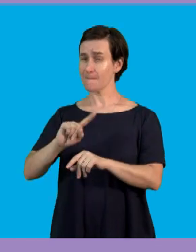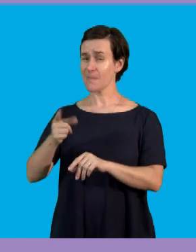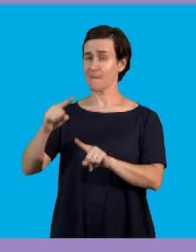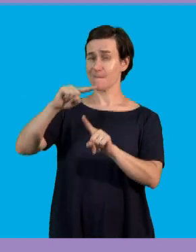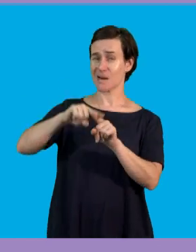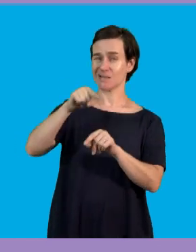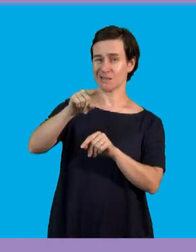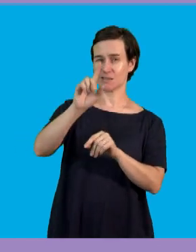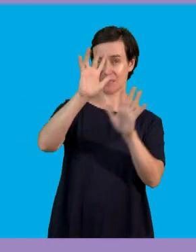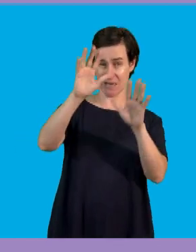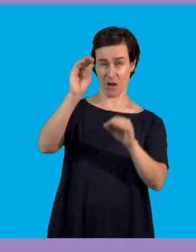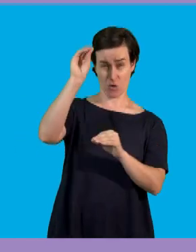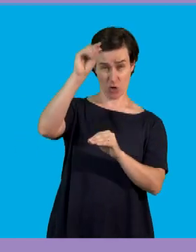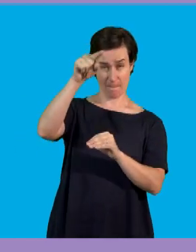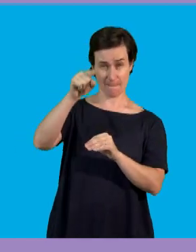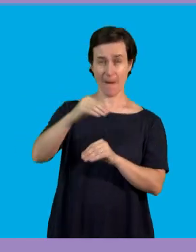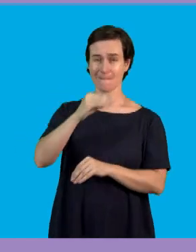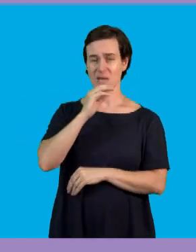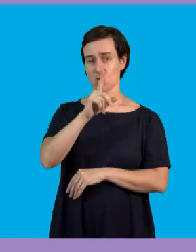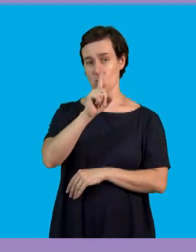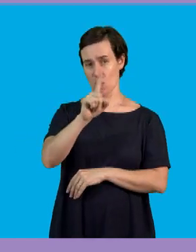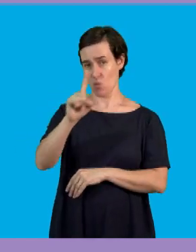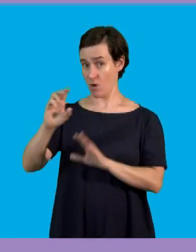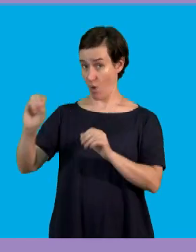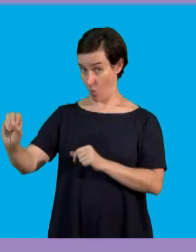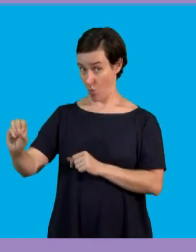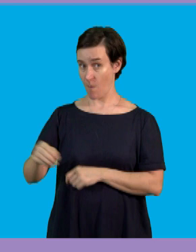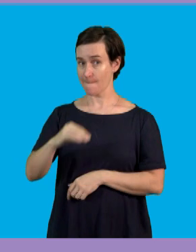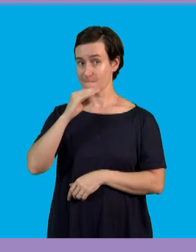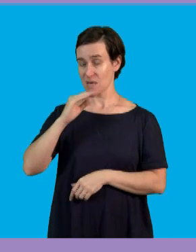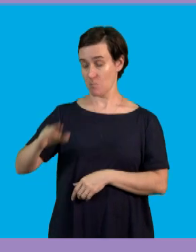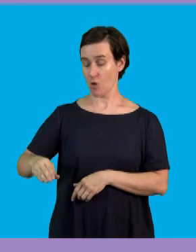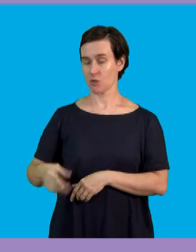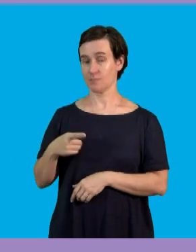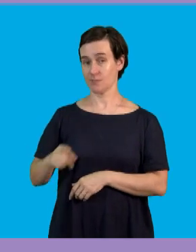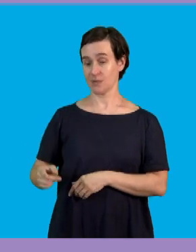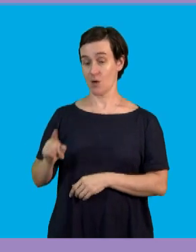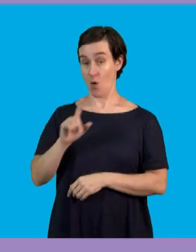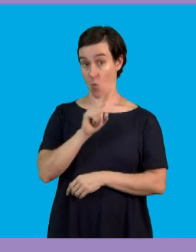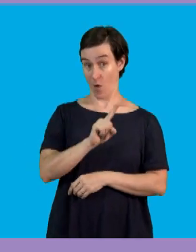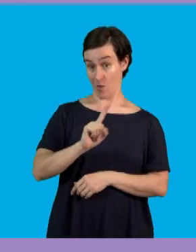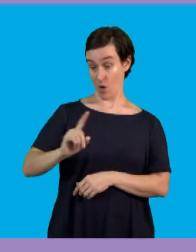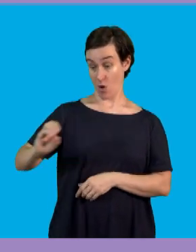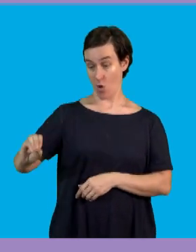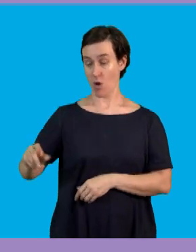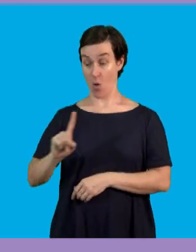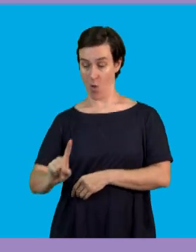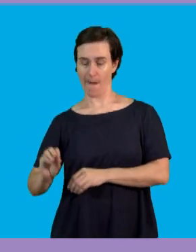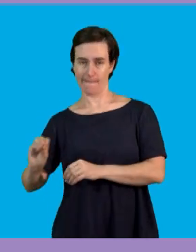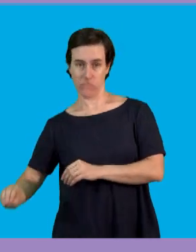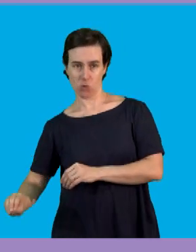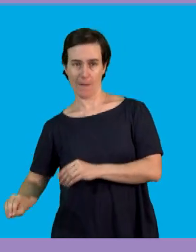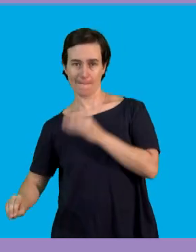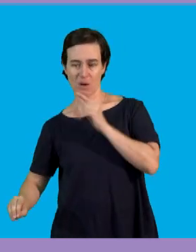110, that actually gives us 110. So we have 110 and we have 100. Then we